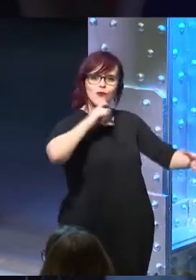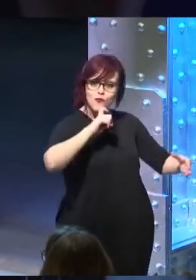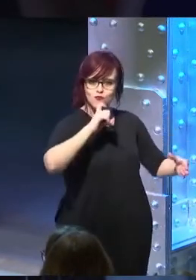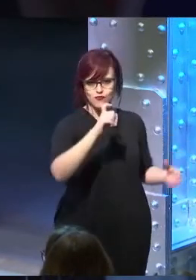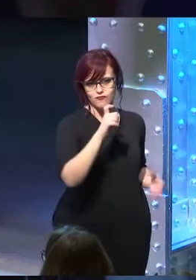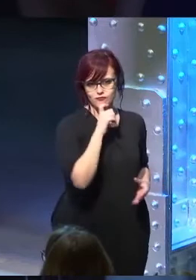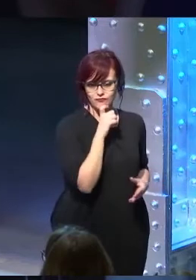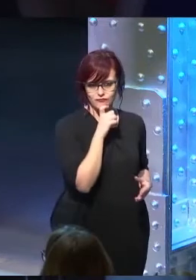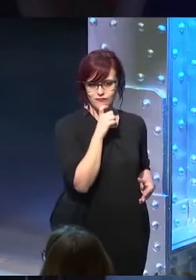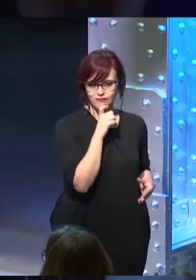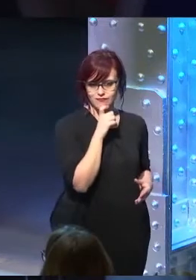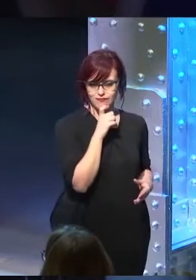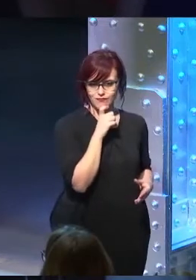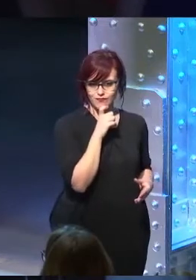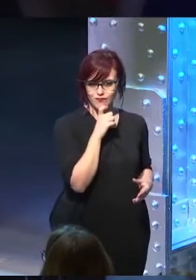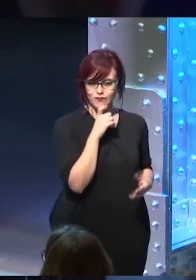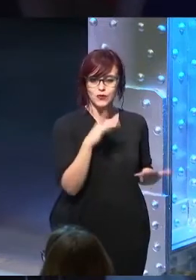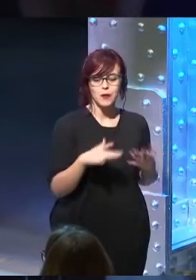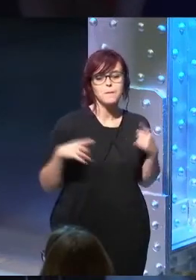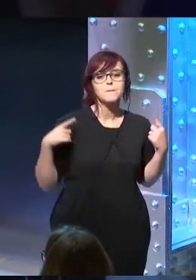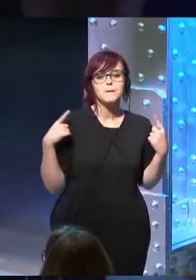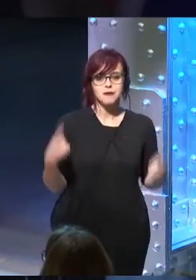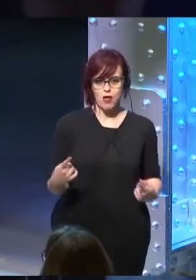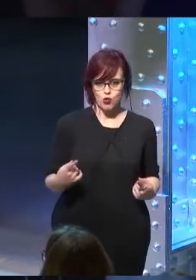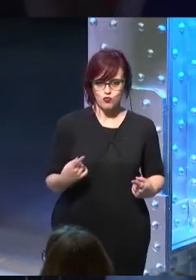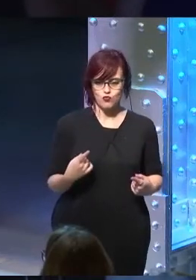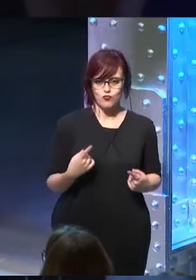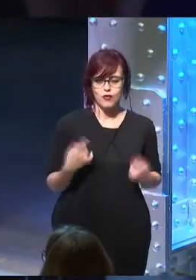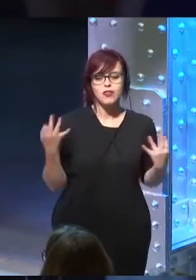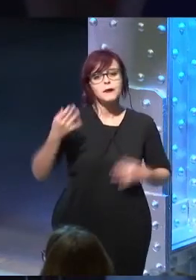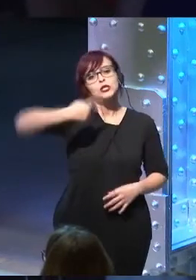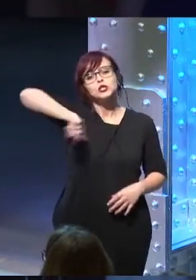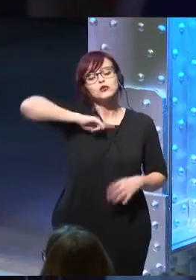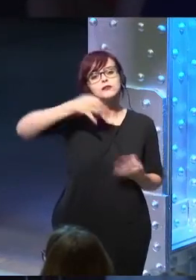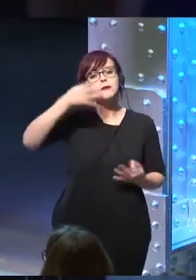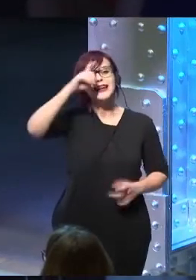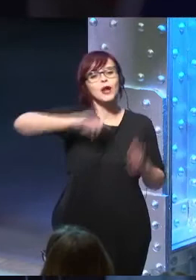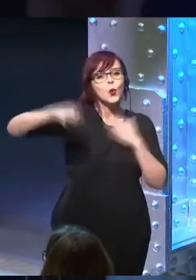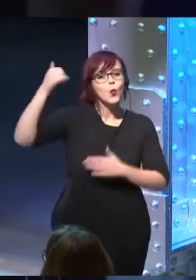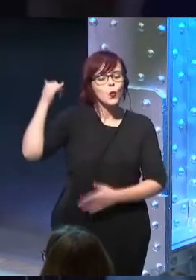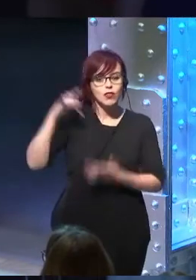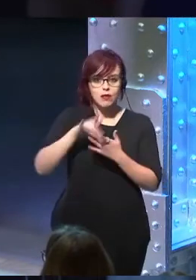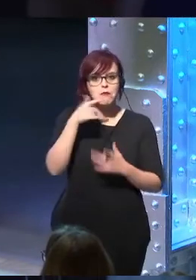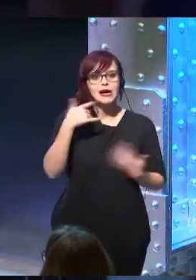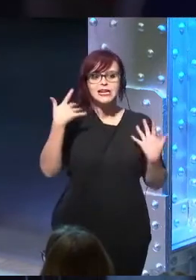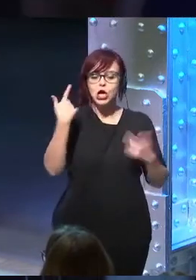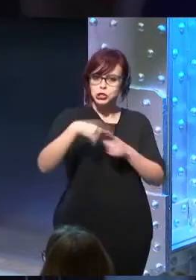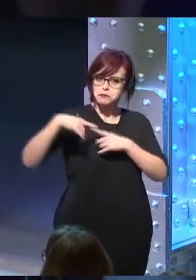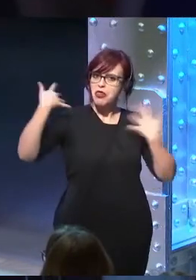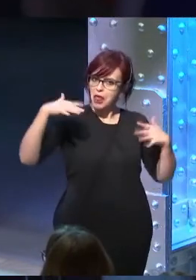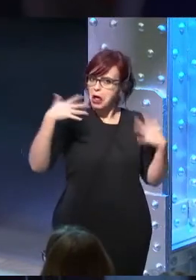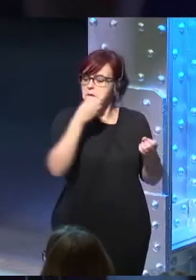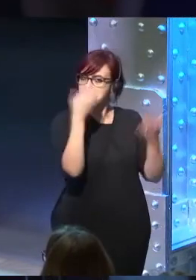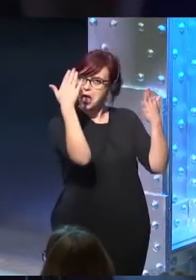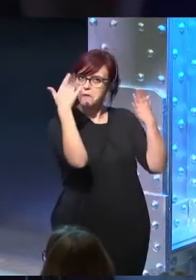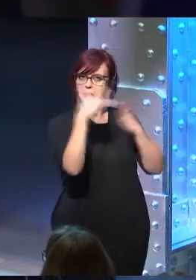Well, first, I suppose, we have to remember that there are things to celebrate and things to take credit for.